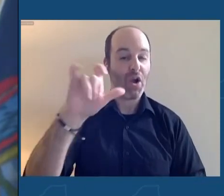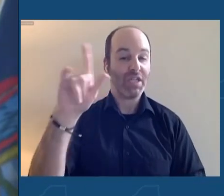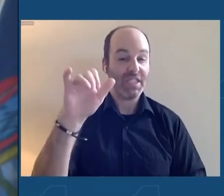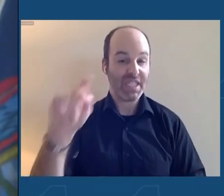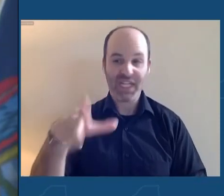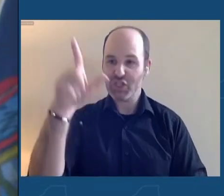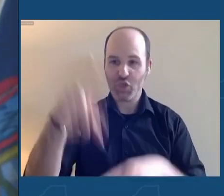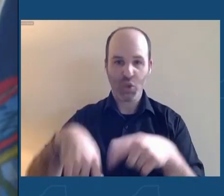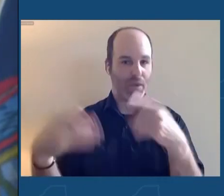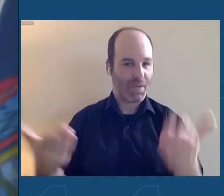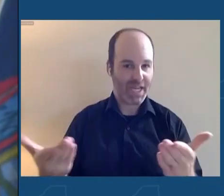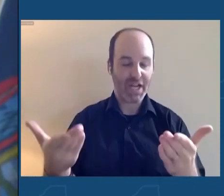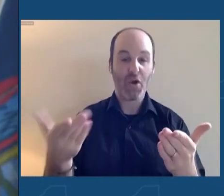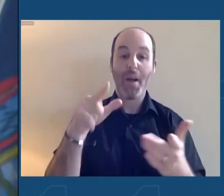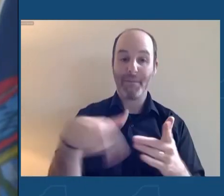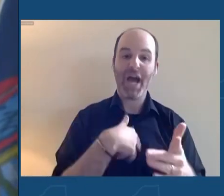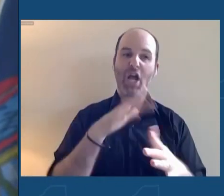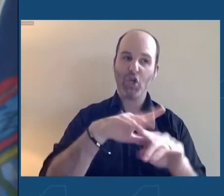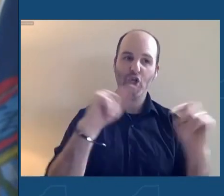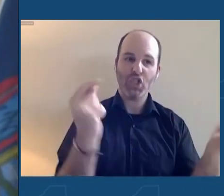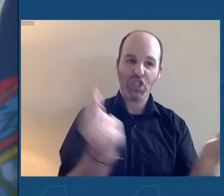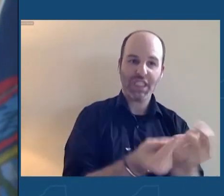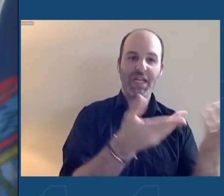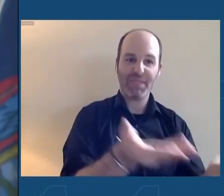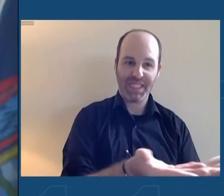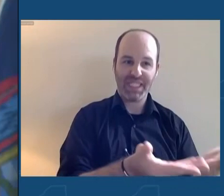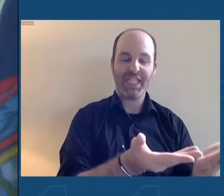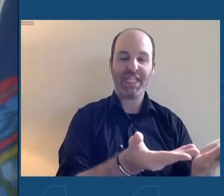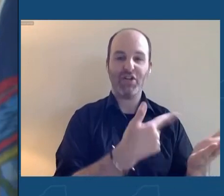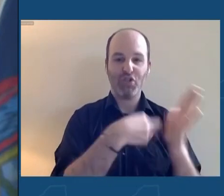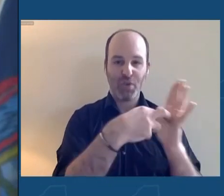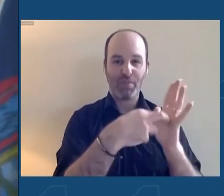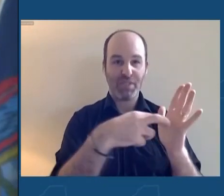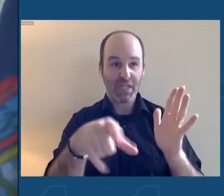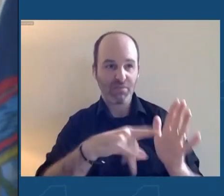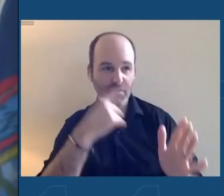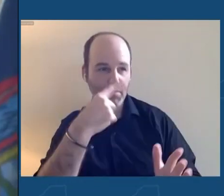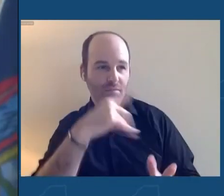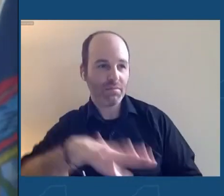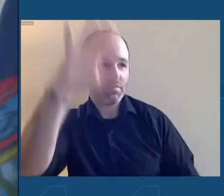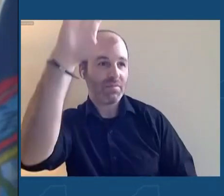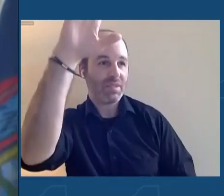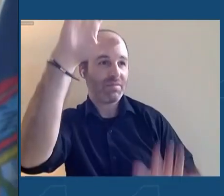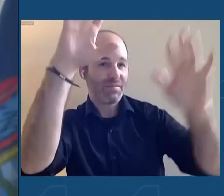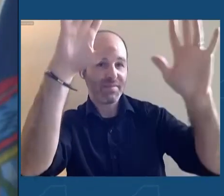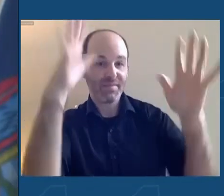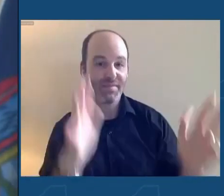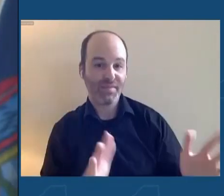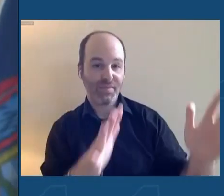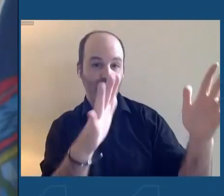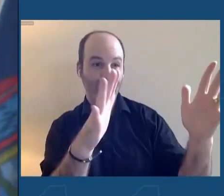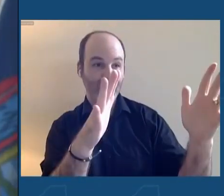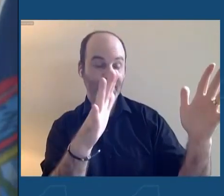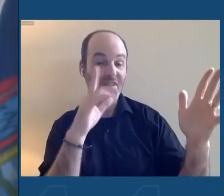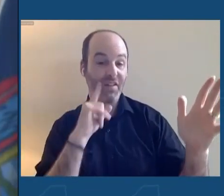and Ralph Ghetto from the New York City office. And if they would just put up their hands, and I'd just like to give them a round of applause.